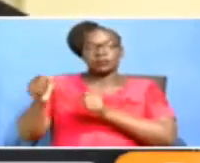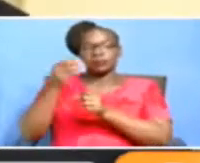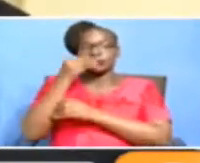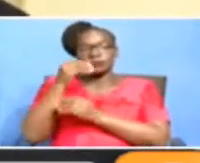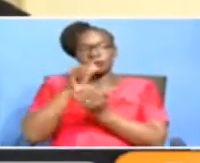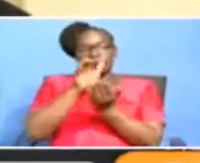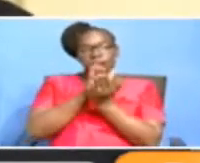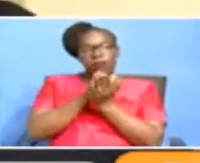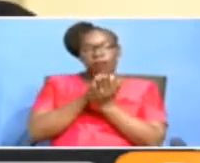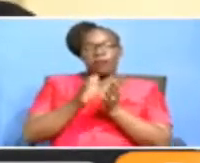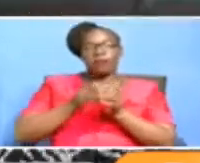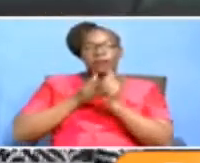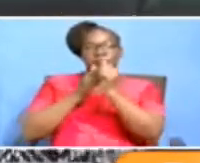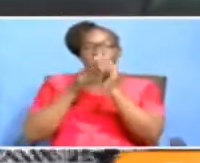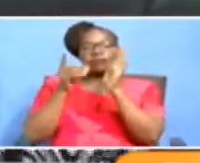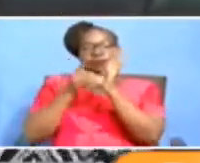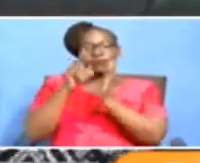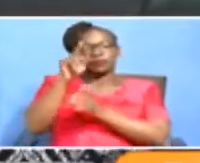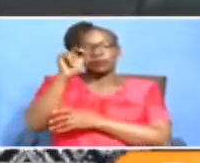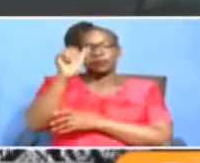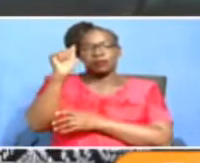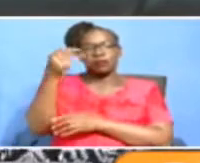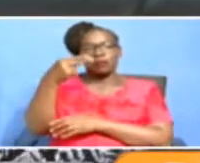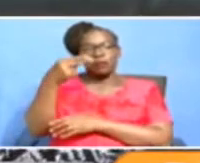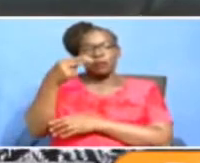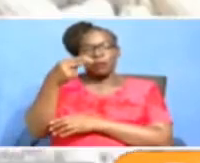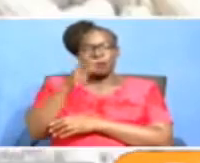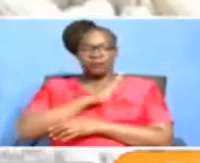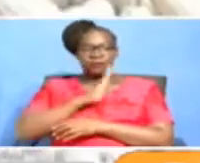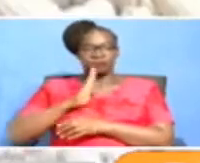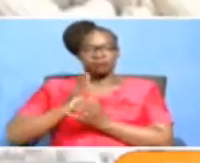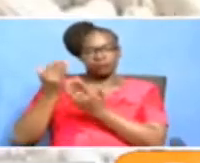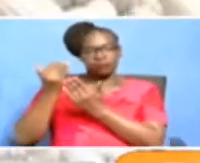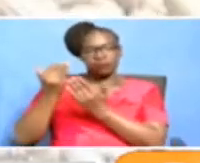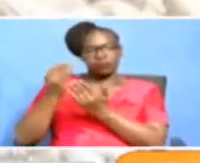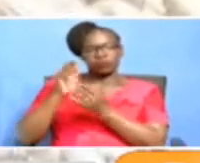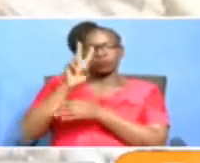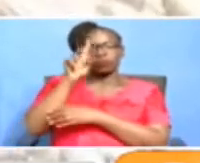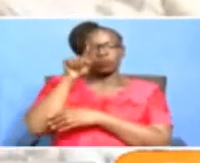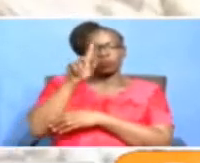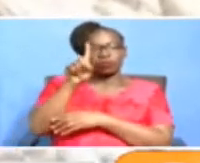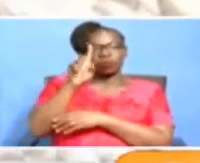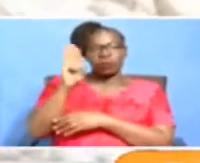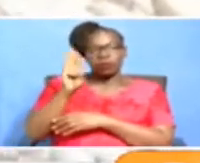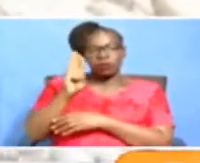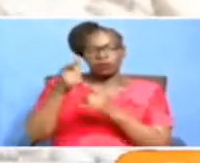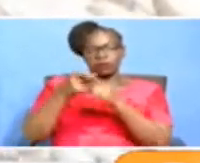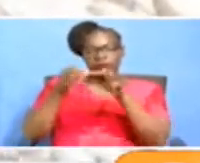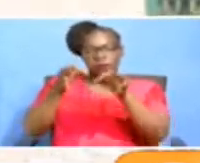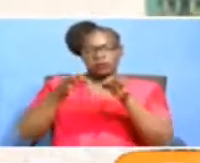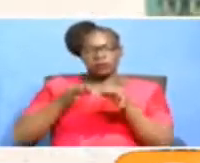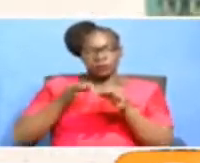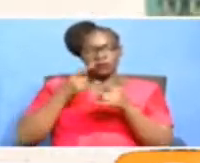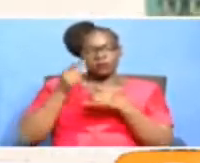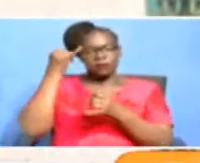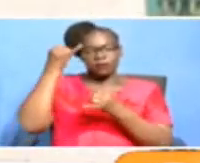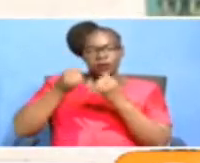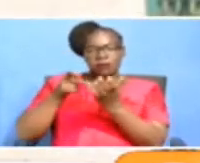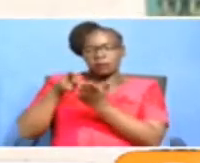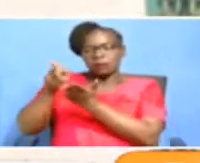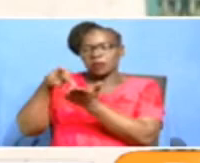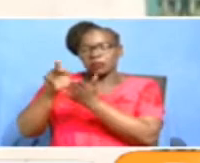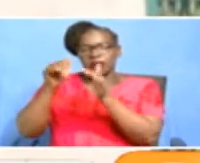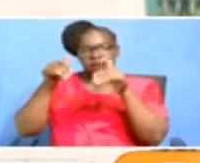Board led by Dr. Noah Wekesa. The board is expecting 2.1 billion from Treasury for final payment to